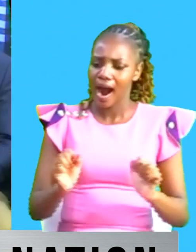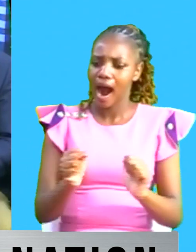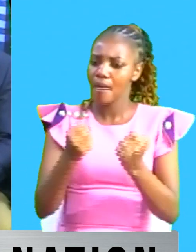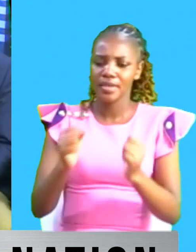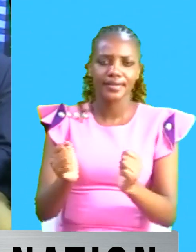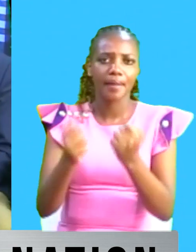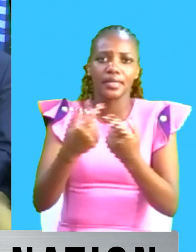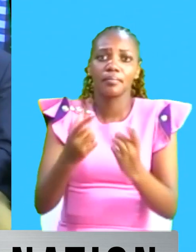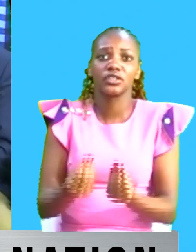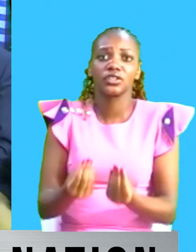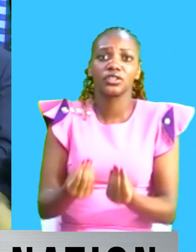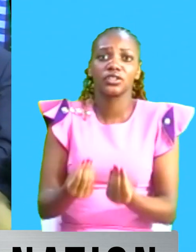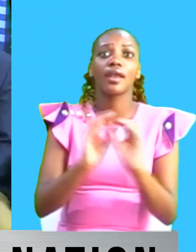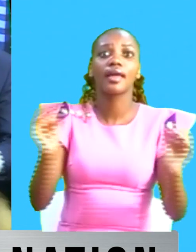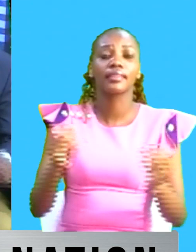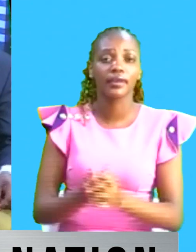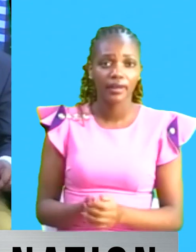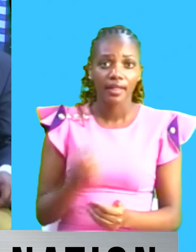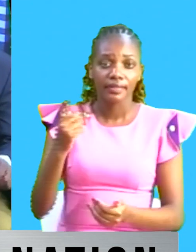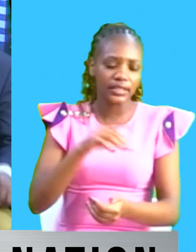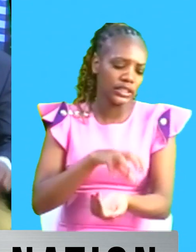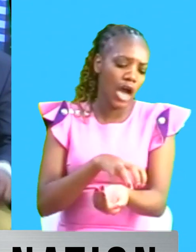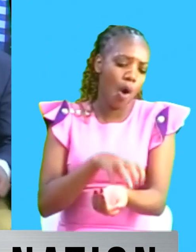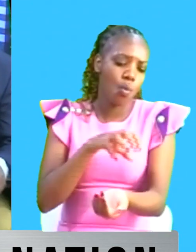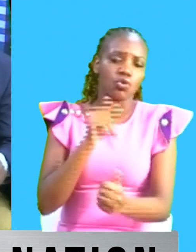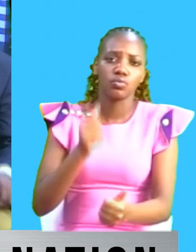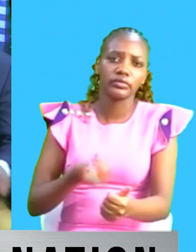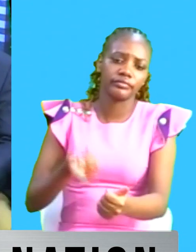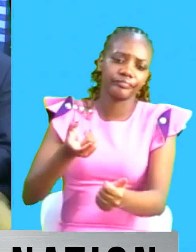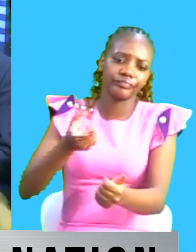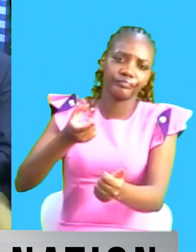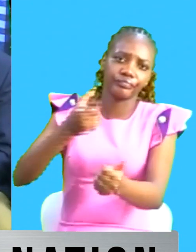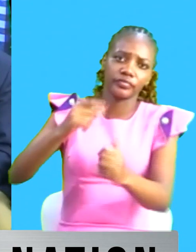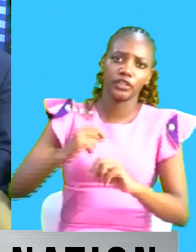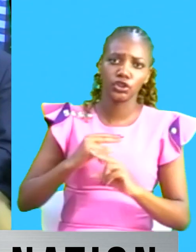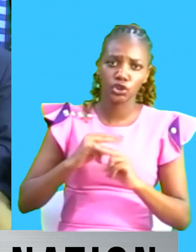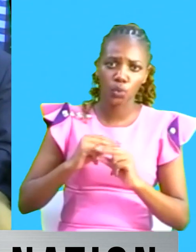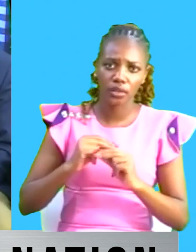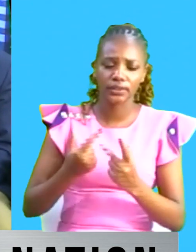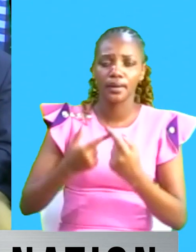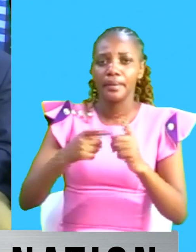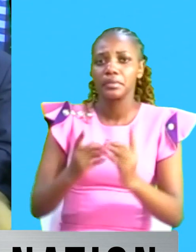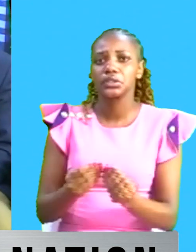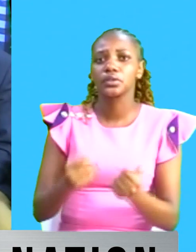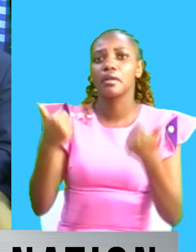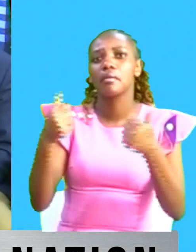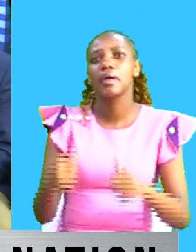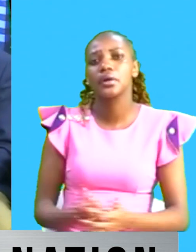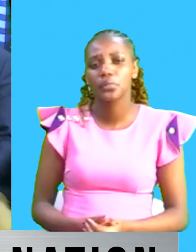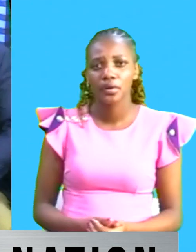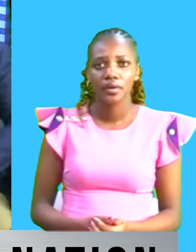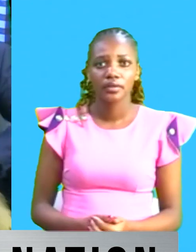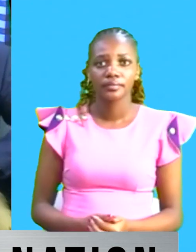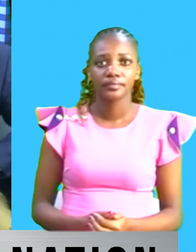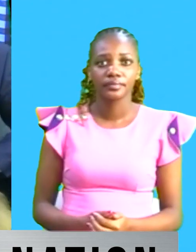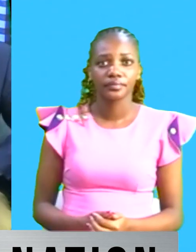up, and it's that you continue adding on salt to the injury, or maybe you kick yourself in the